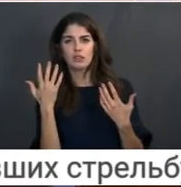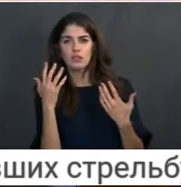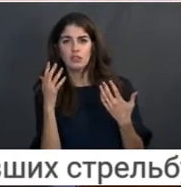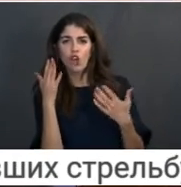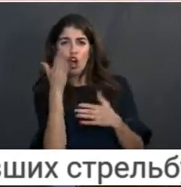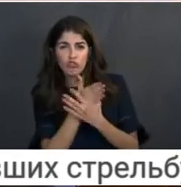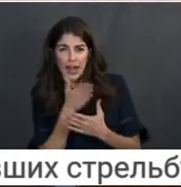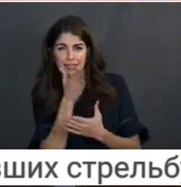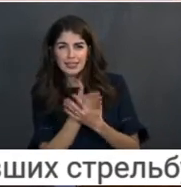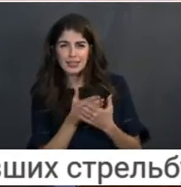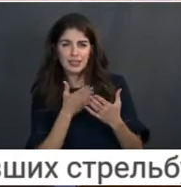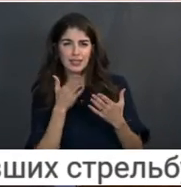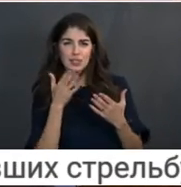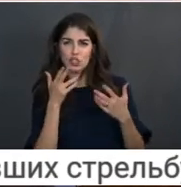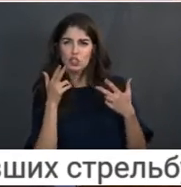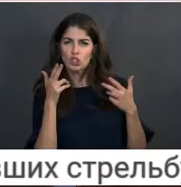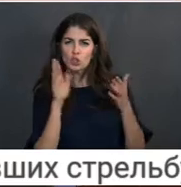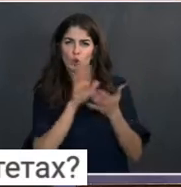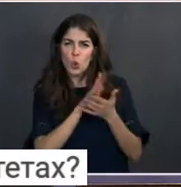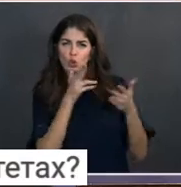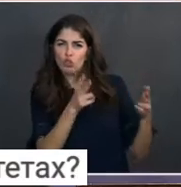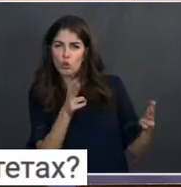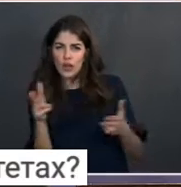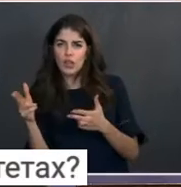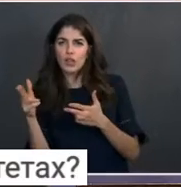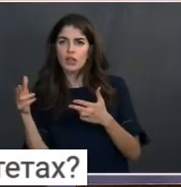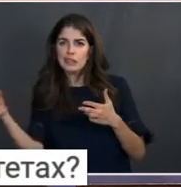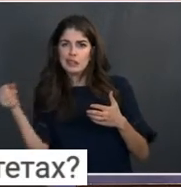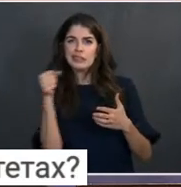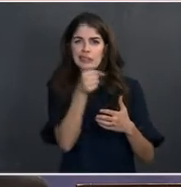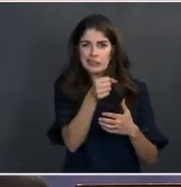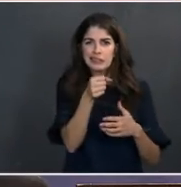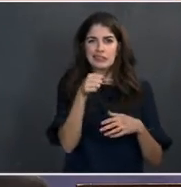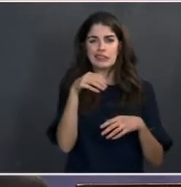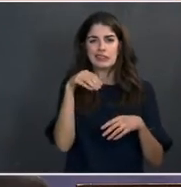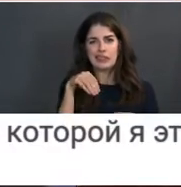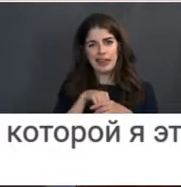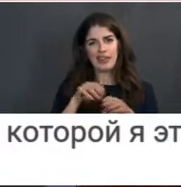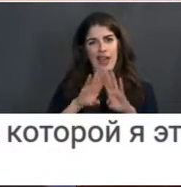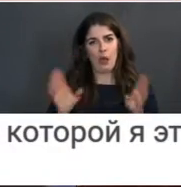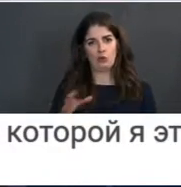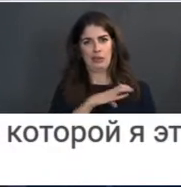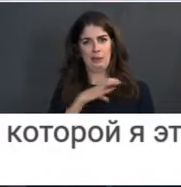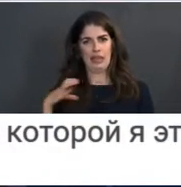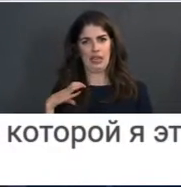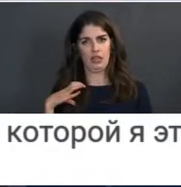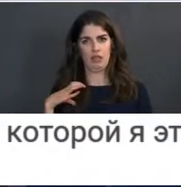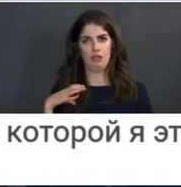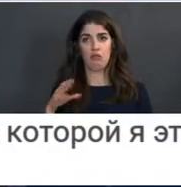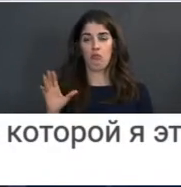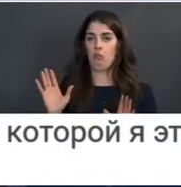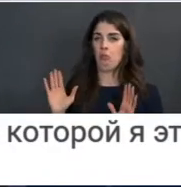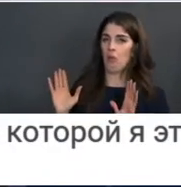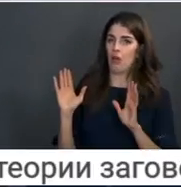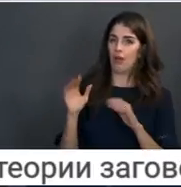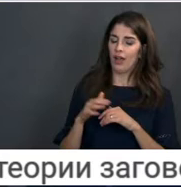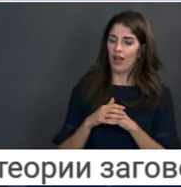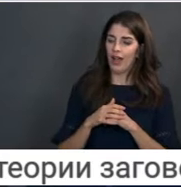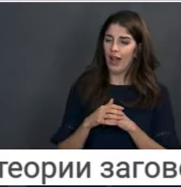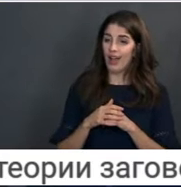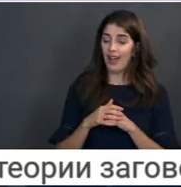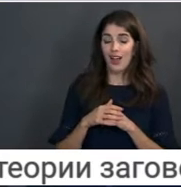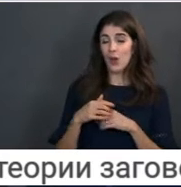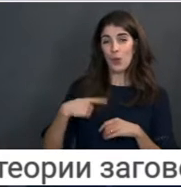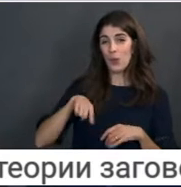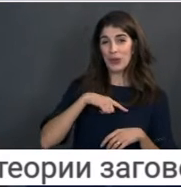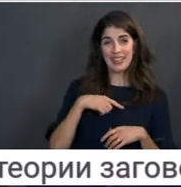harassing school shooting survivor families, serving on House committees. Well, I think the reason I conveyed that is because